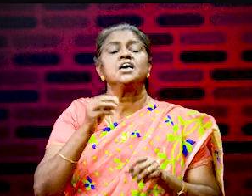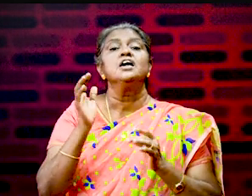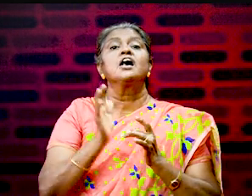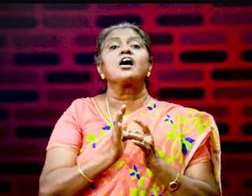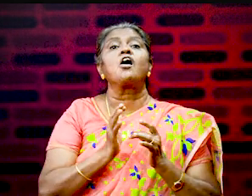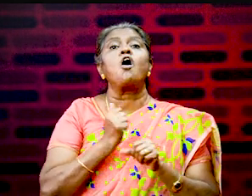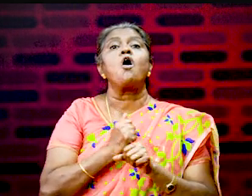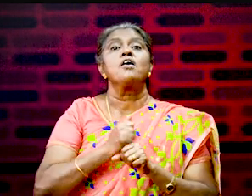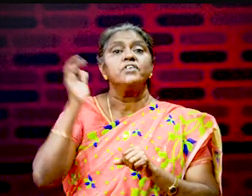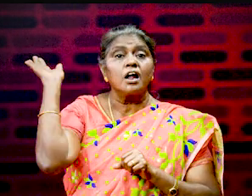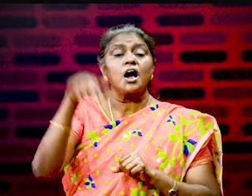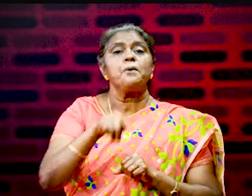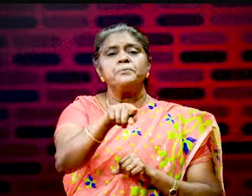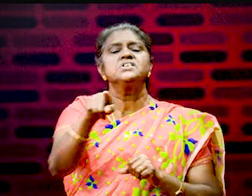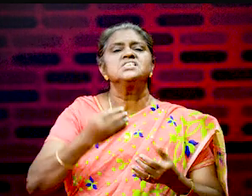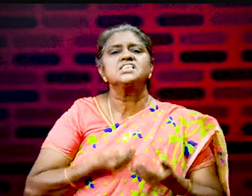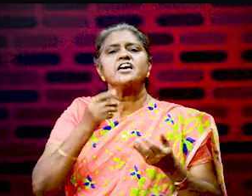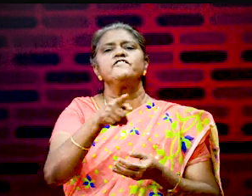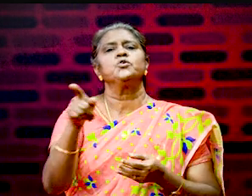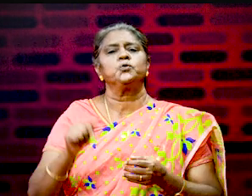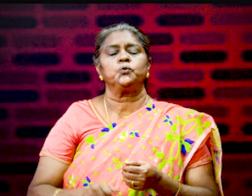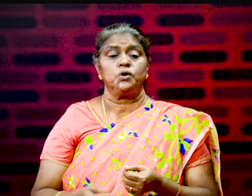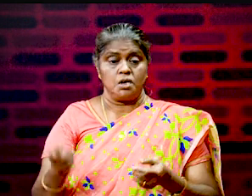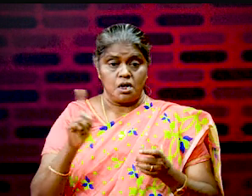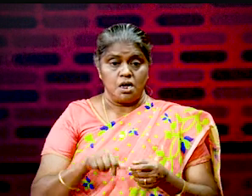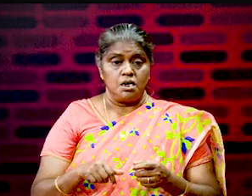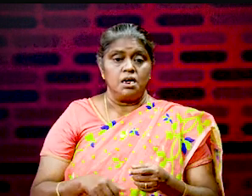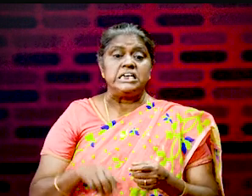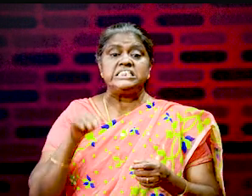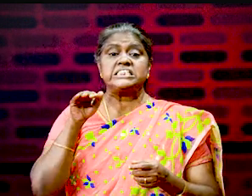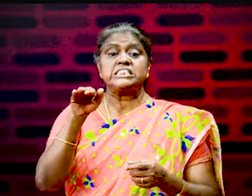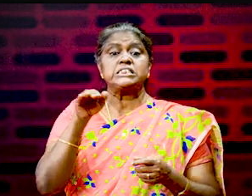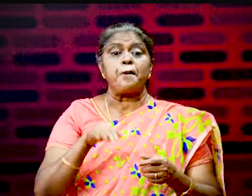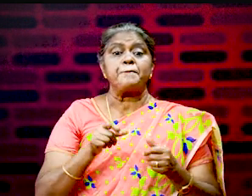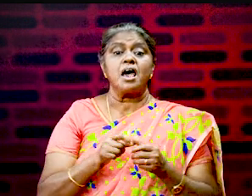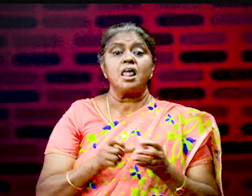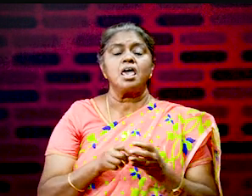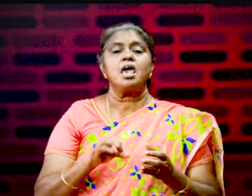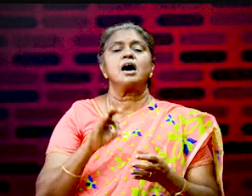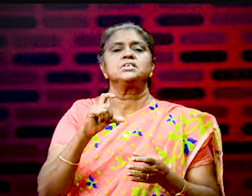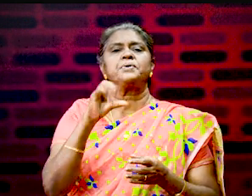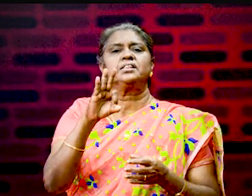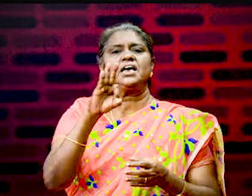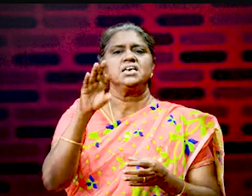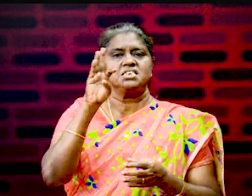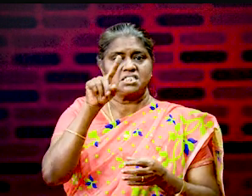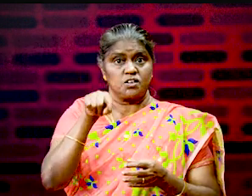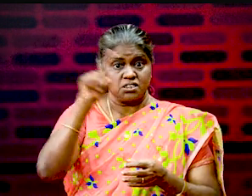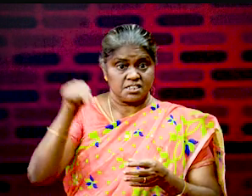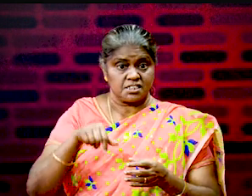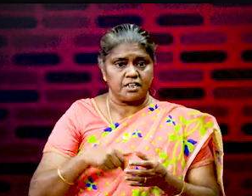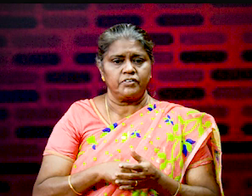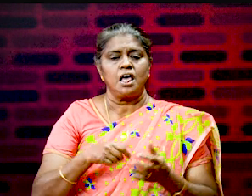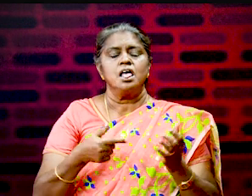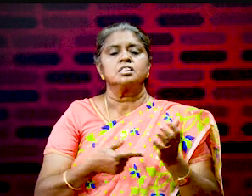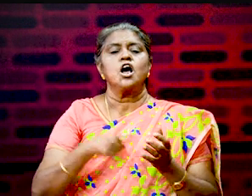3 verse 17. The Lord your God in your midst, the mighty one will save. He will rejoice over you